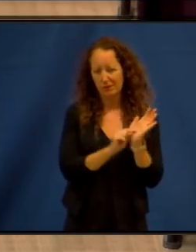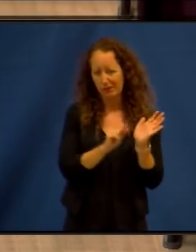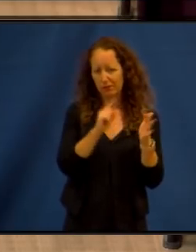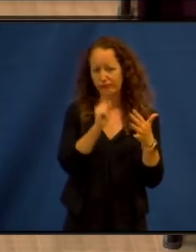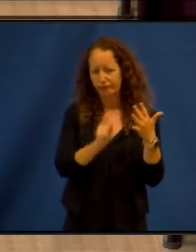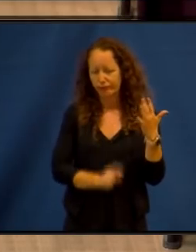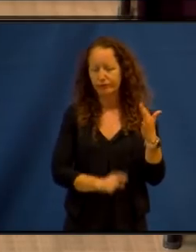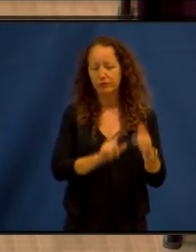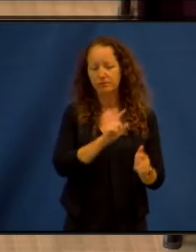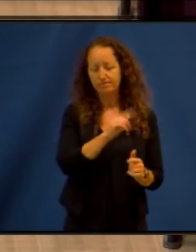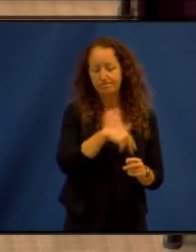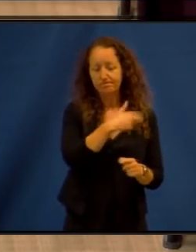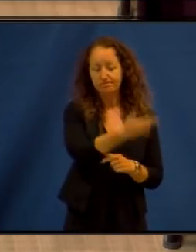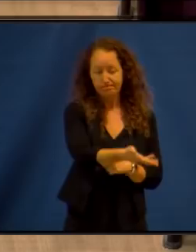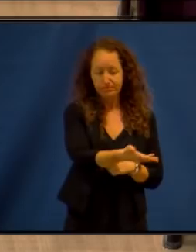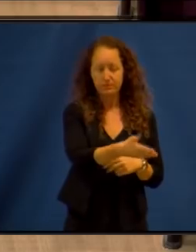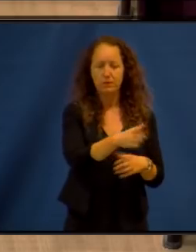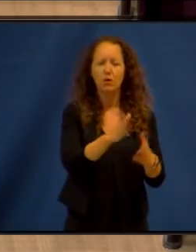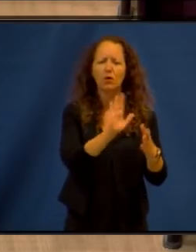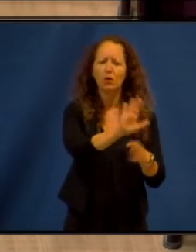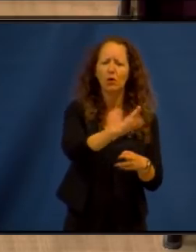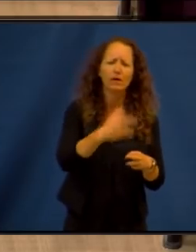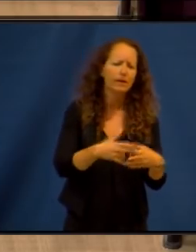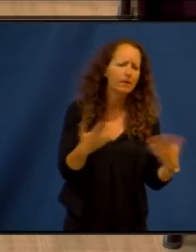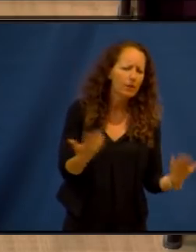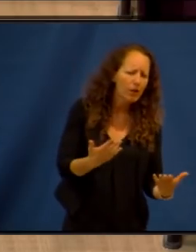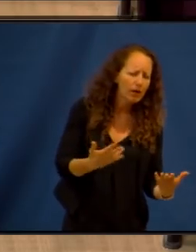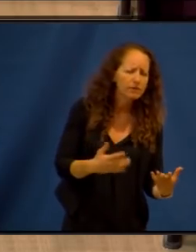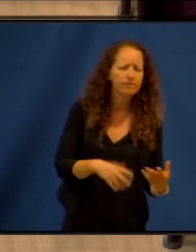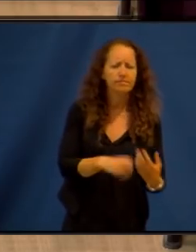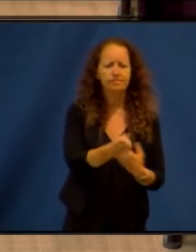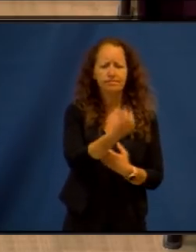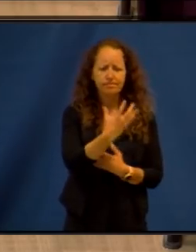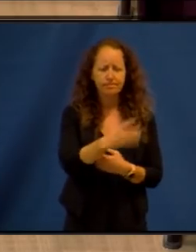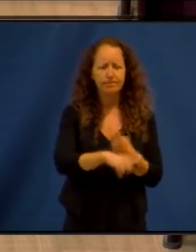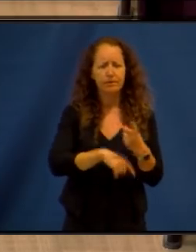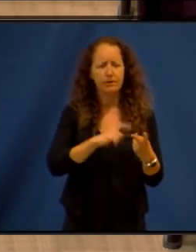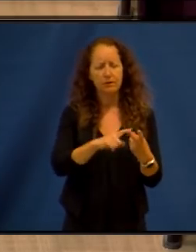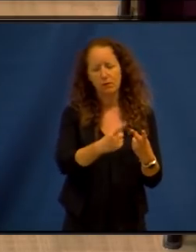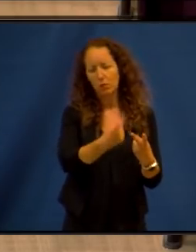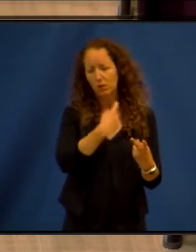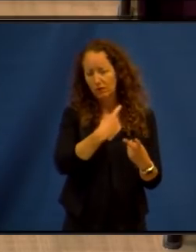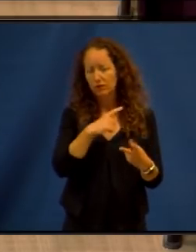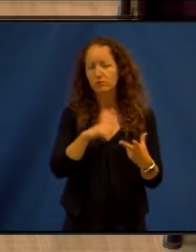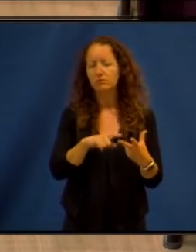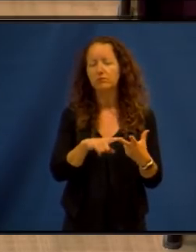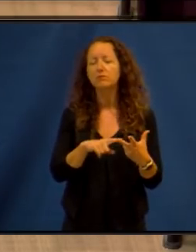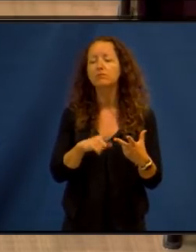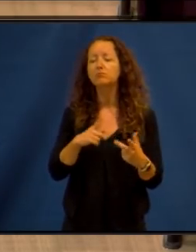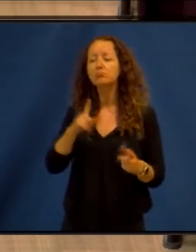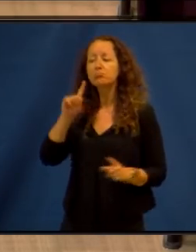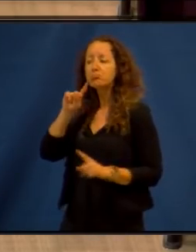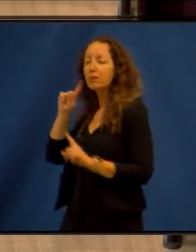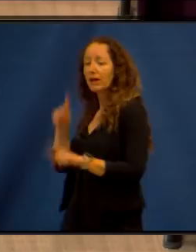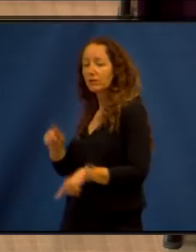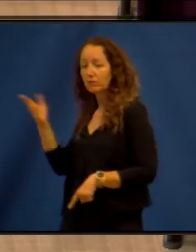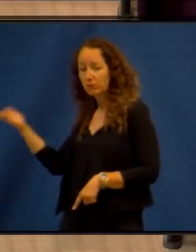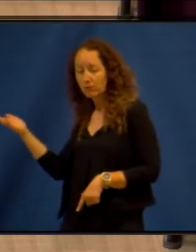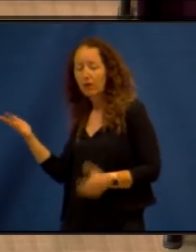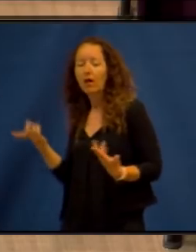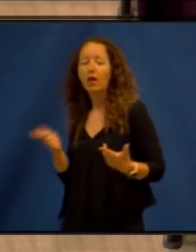You may then ask a question and have a follow-up as well. After I've called on some individual outlets,